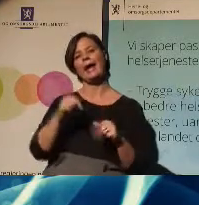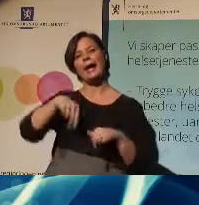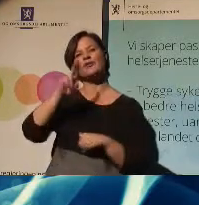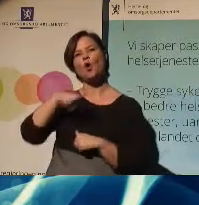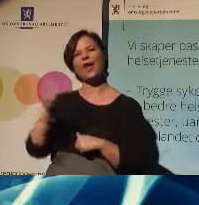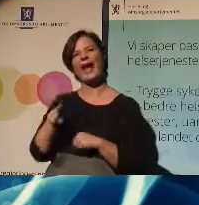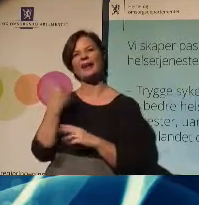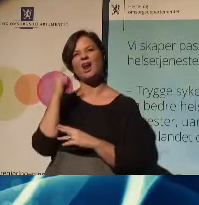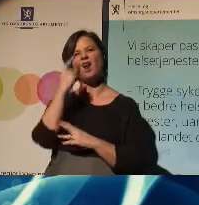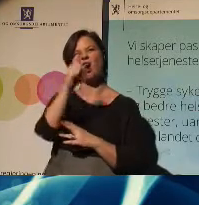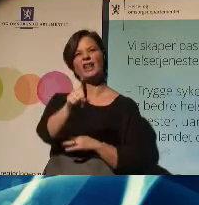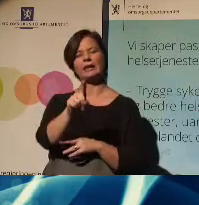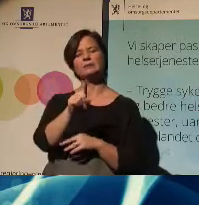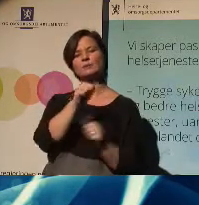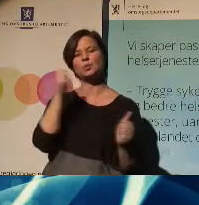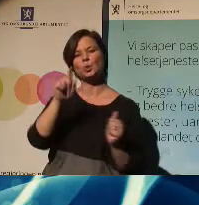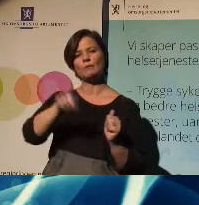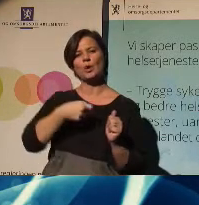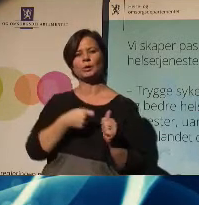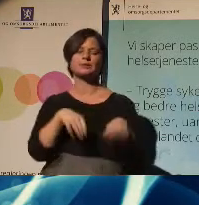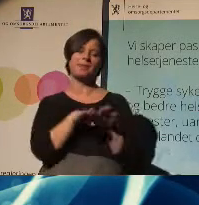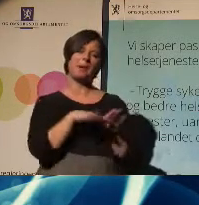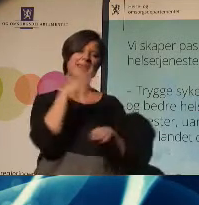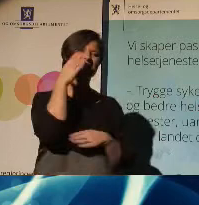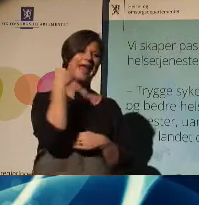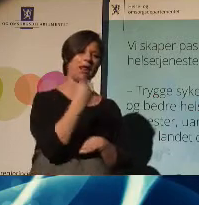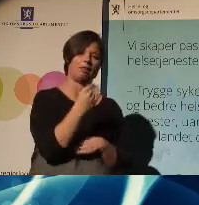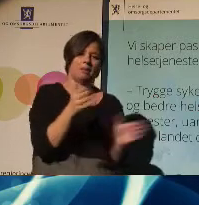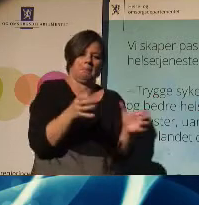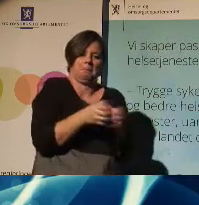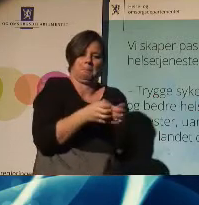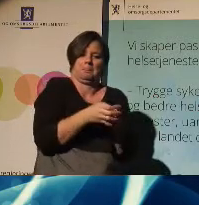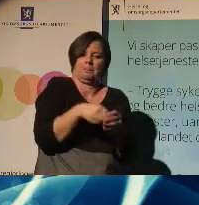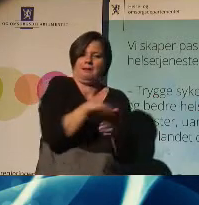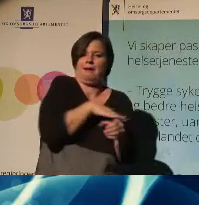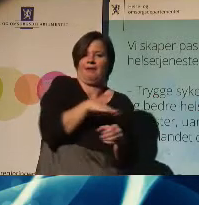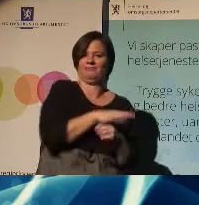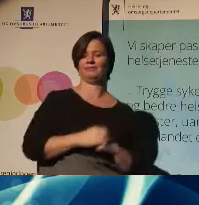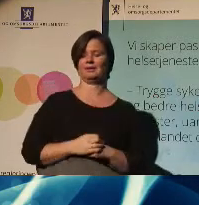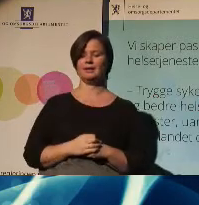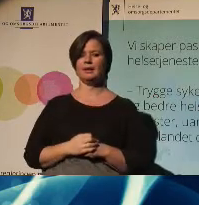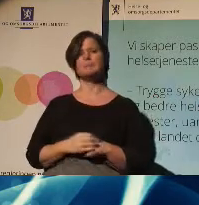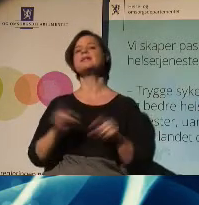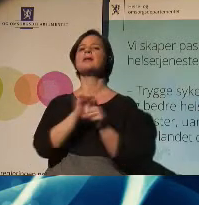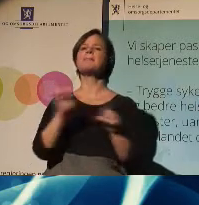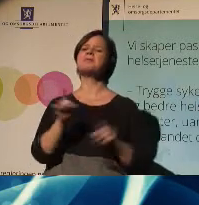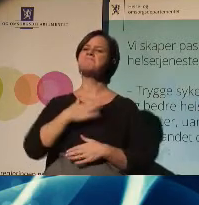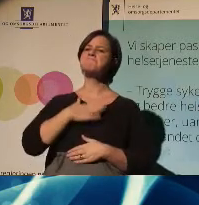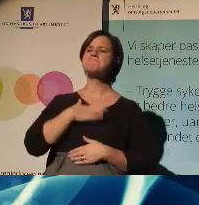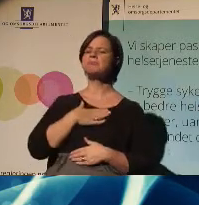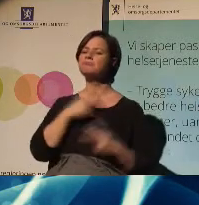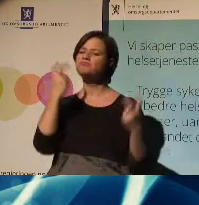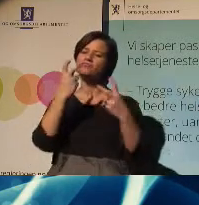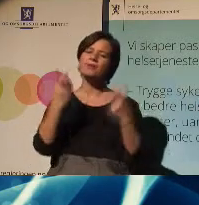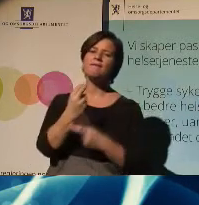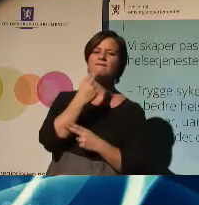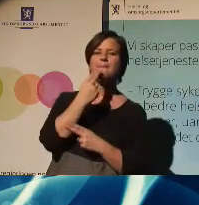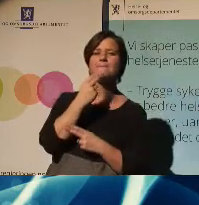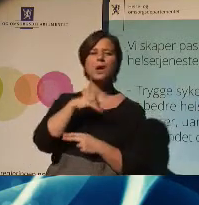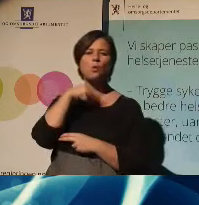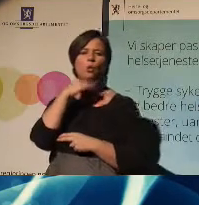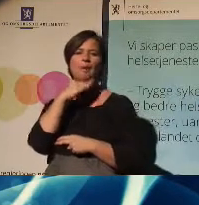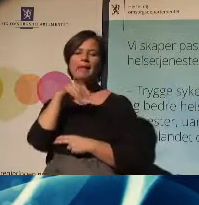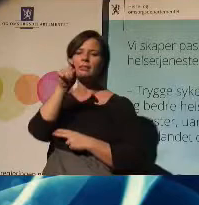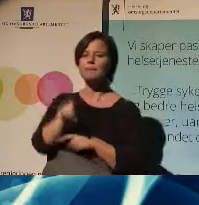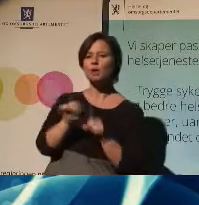challenge than it is in the Netherlands. And then you can say, well, hang on, I'm really looking for a speech and language therapist. So you click